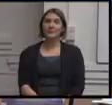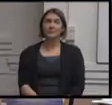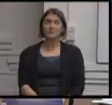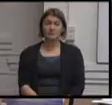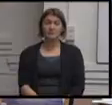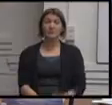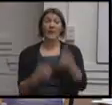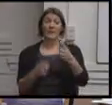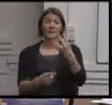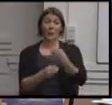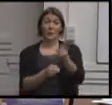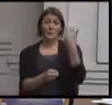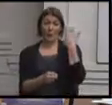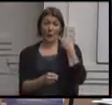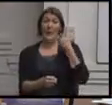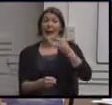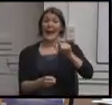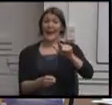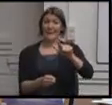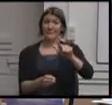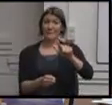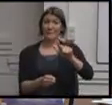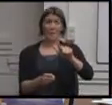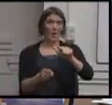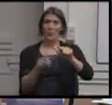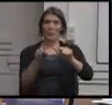4 years ago in April,